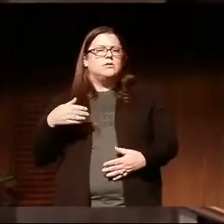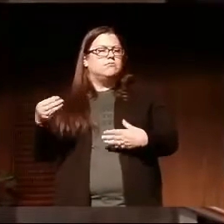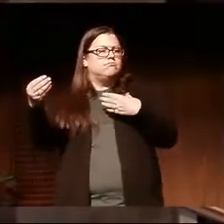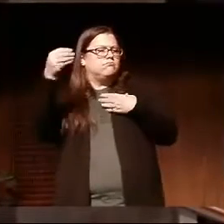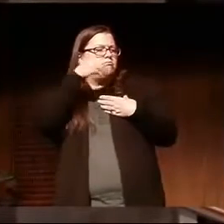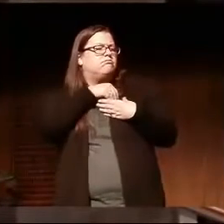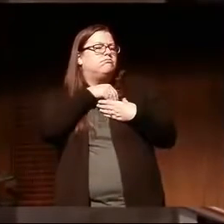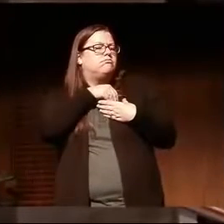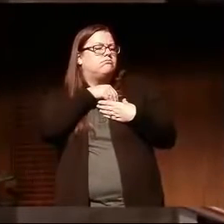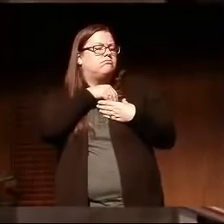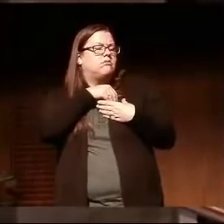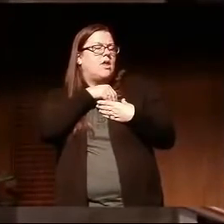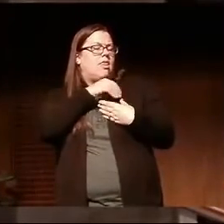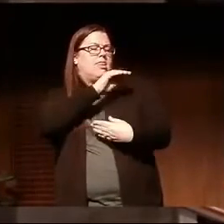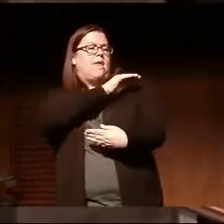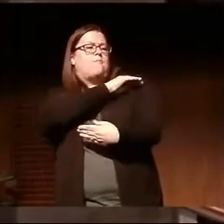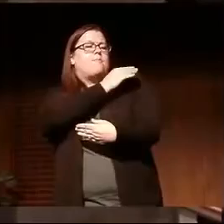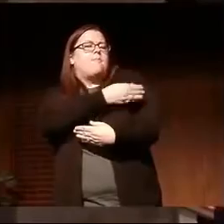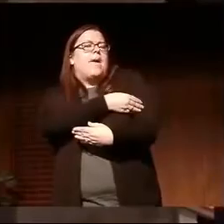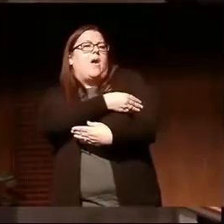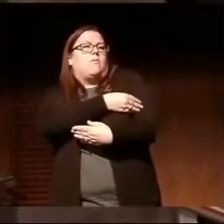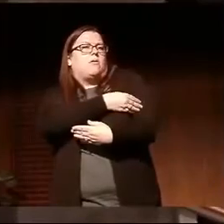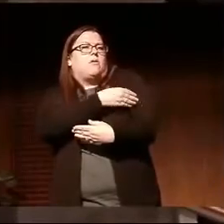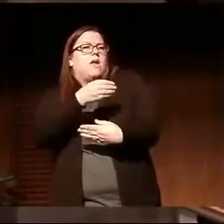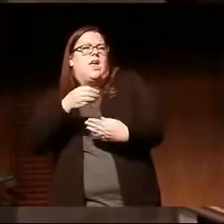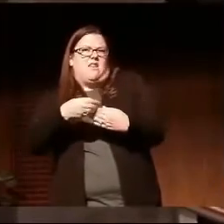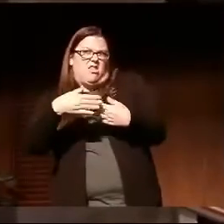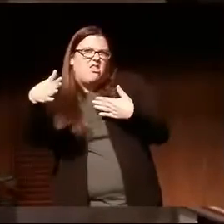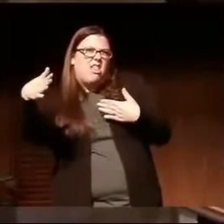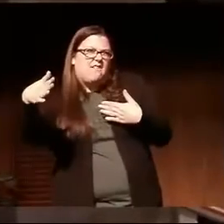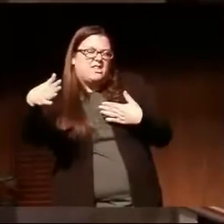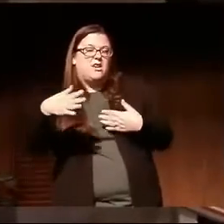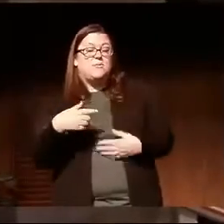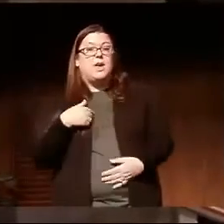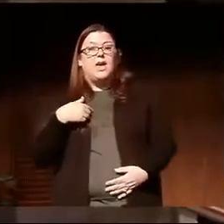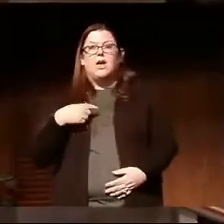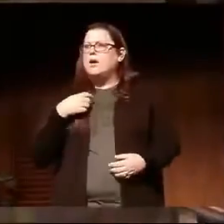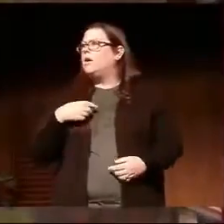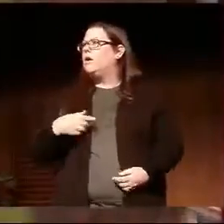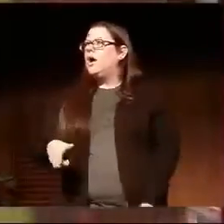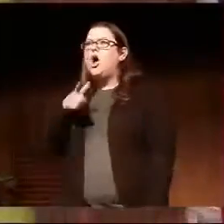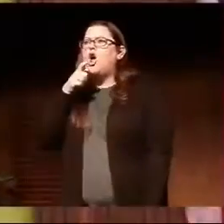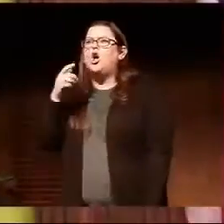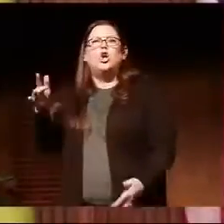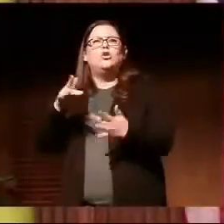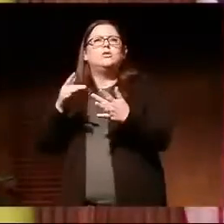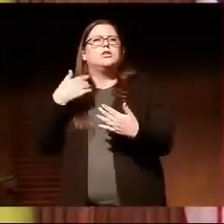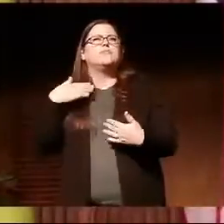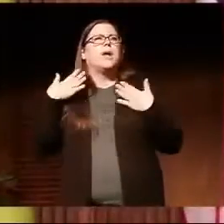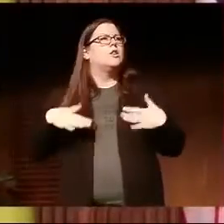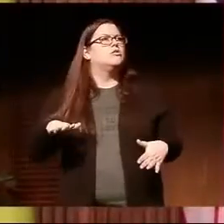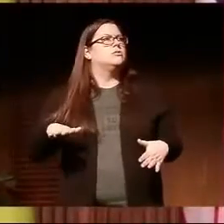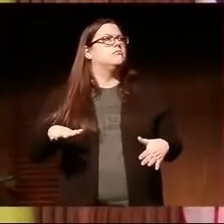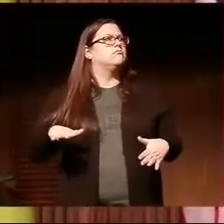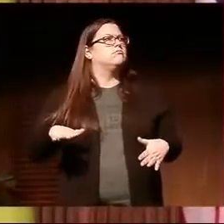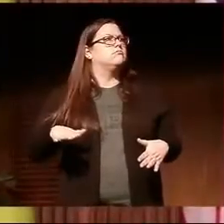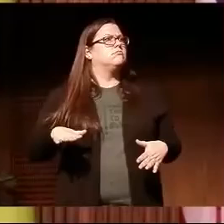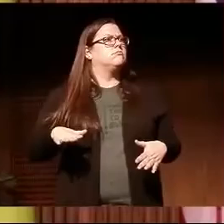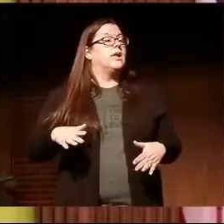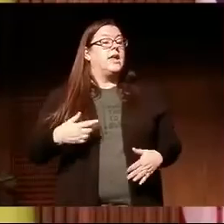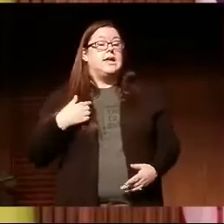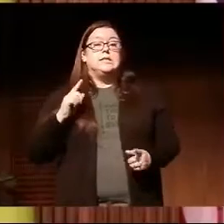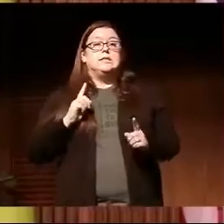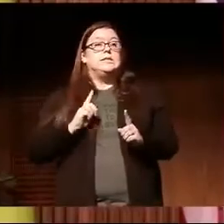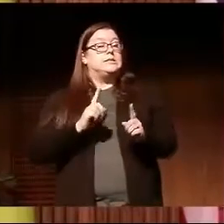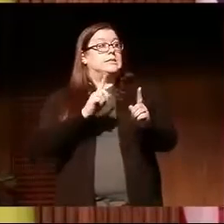power had gone out from him, immediately turned about in the crowd and said, "Who touched my garments?" And his disciples